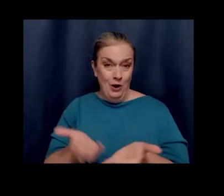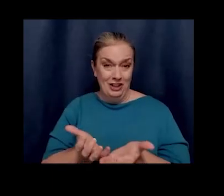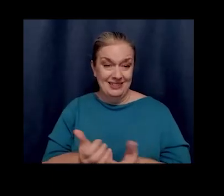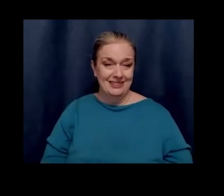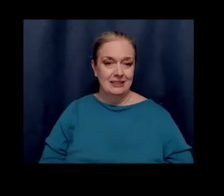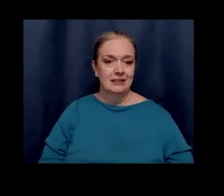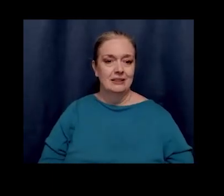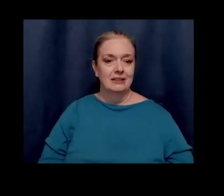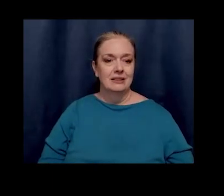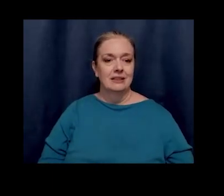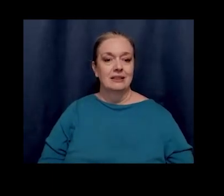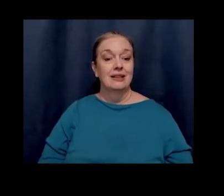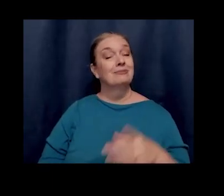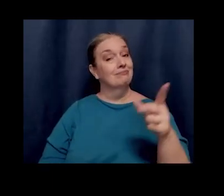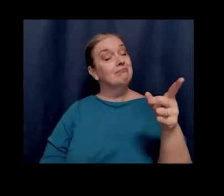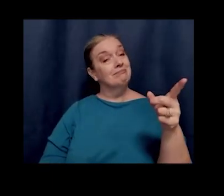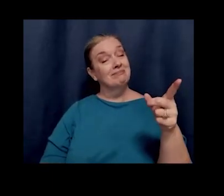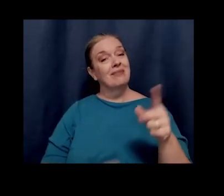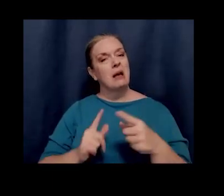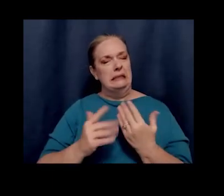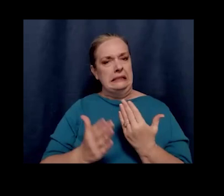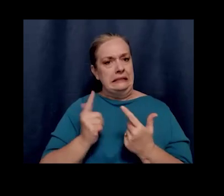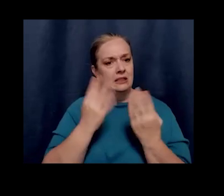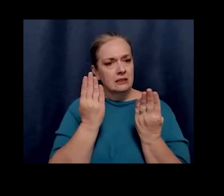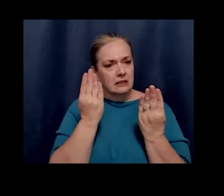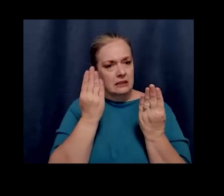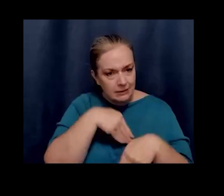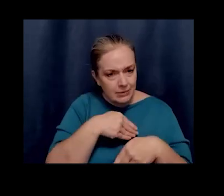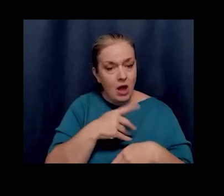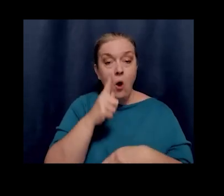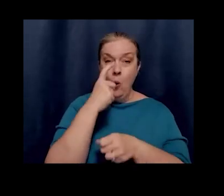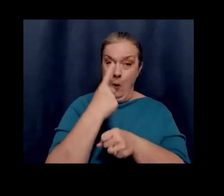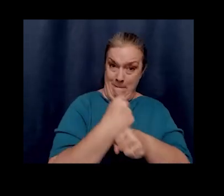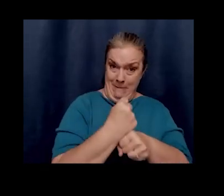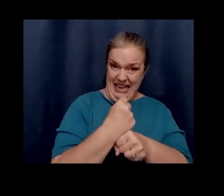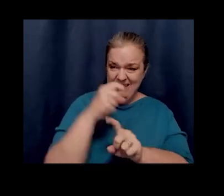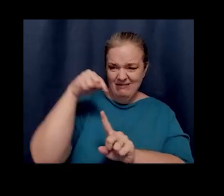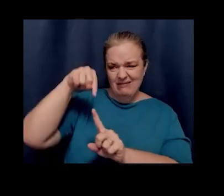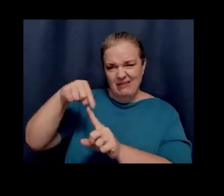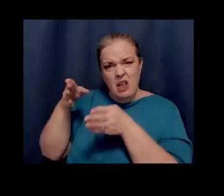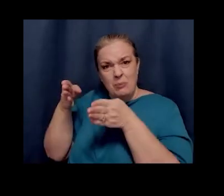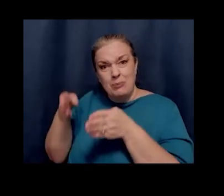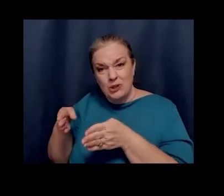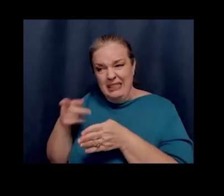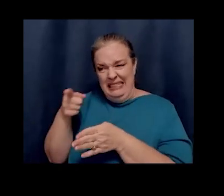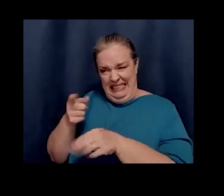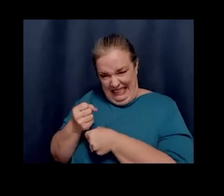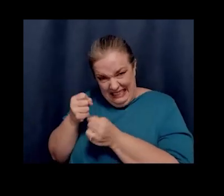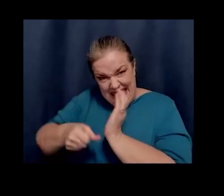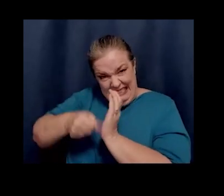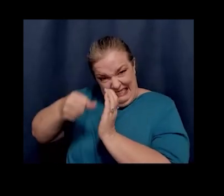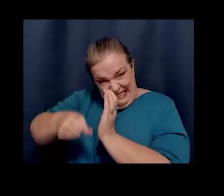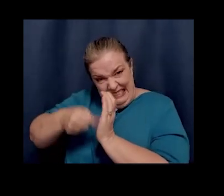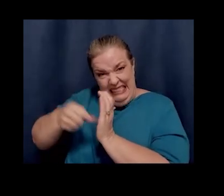is easy to forget that objects like this were made by a person, and they were made in a place, created through